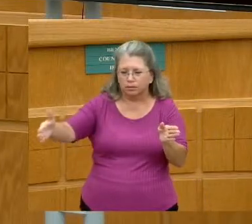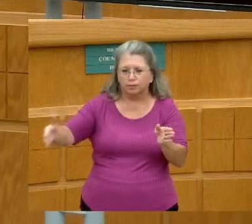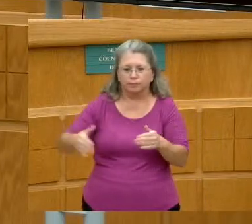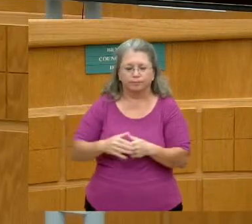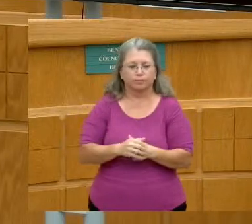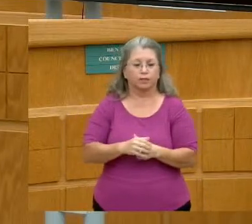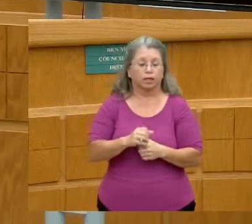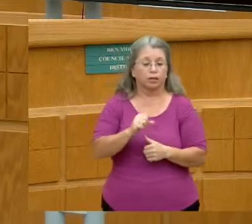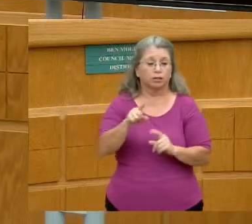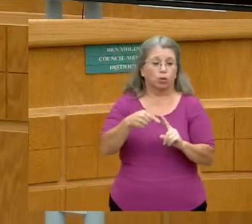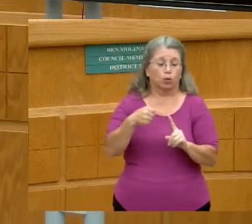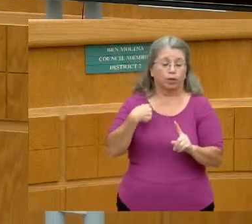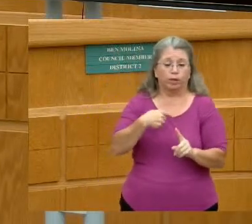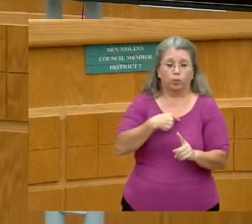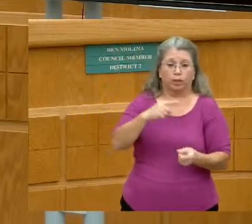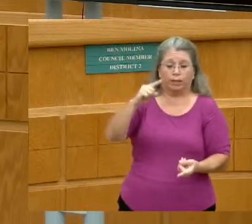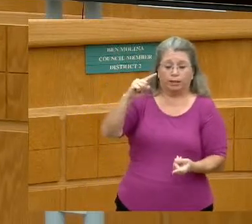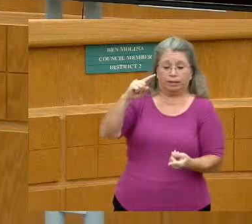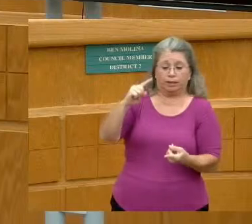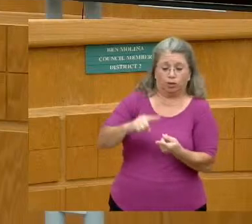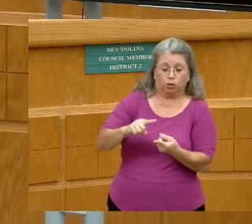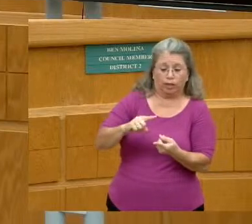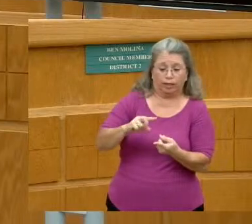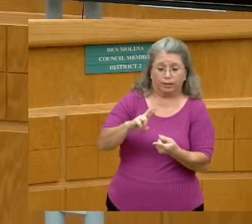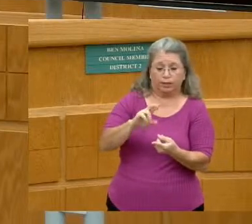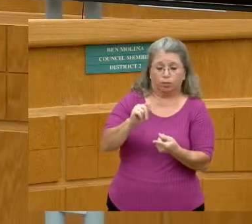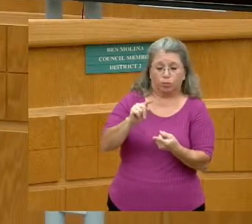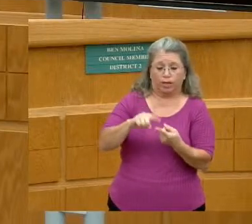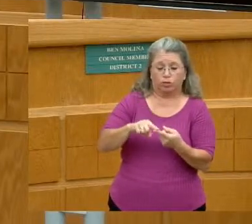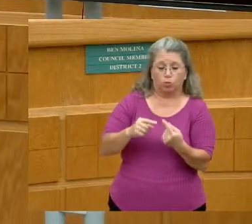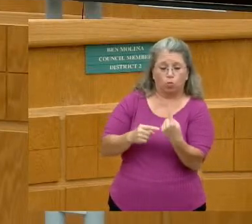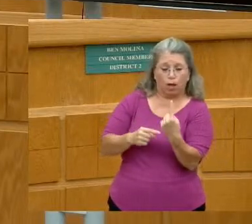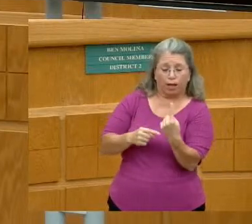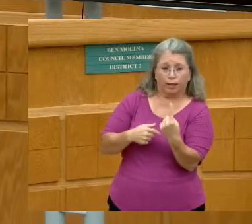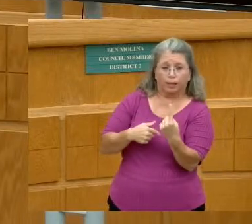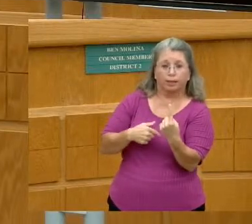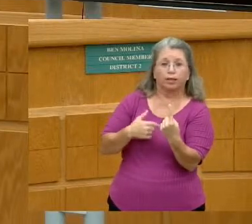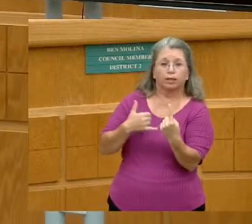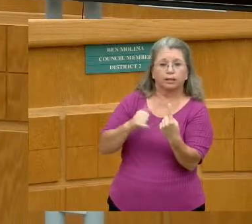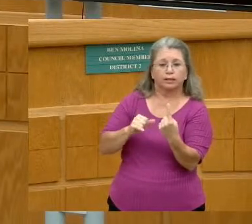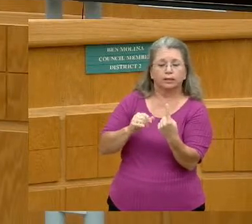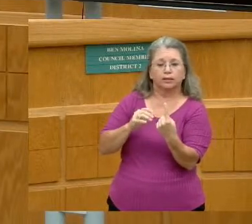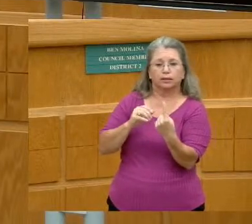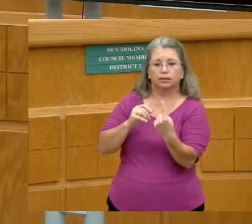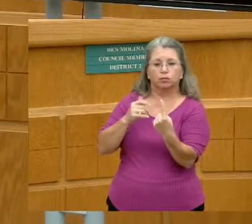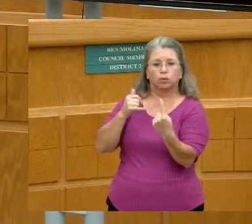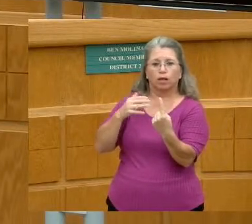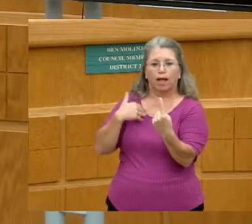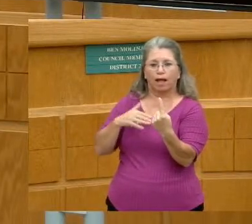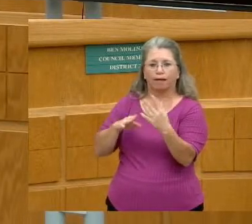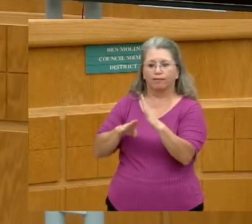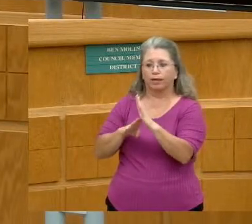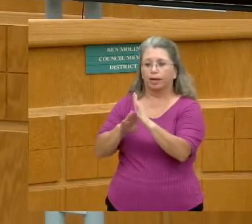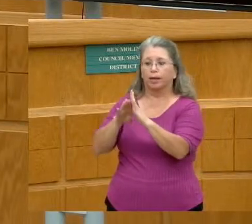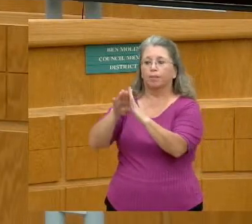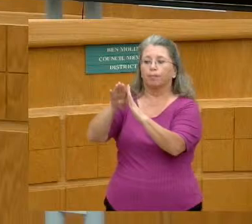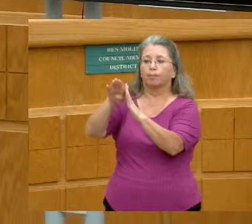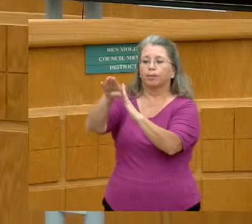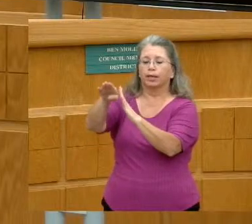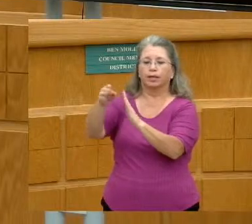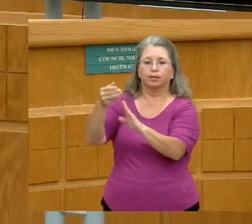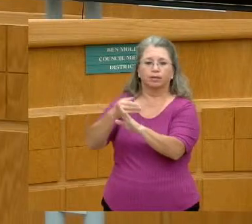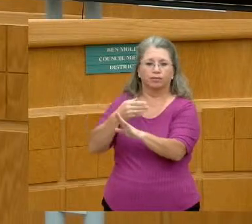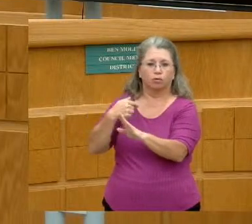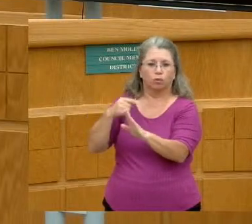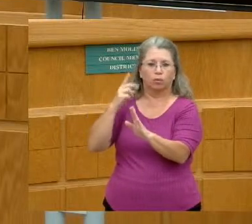delays when we hit the peak and the number of people projected to need the ICU in the coastal bend